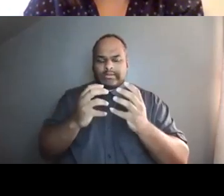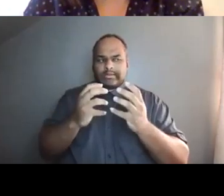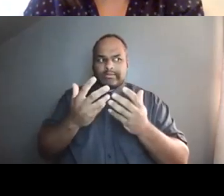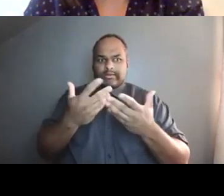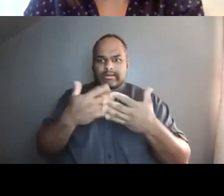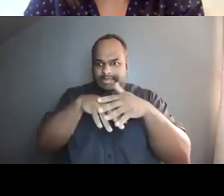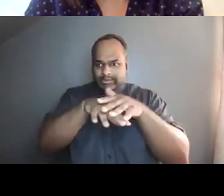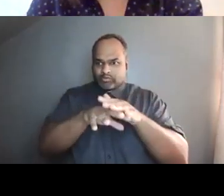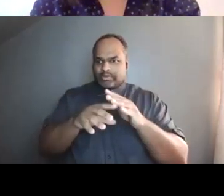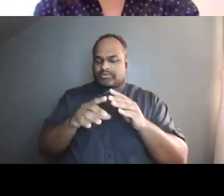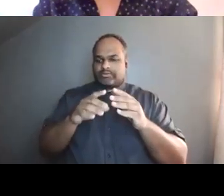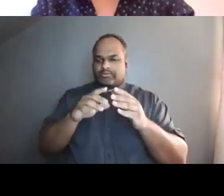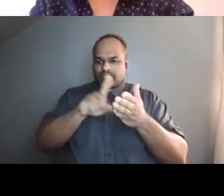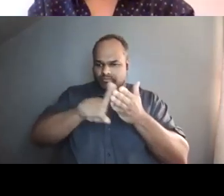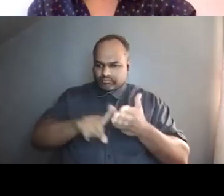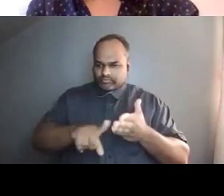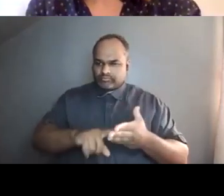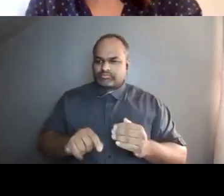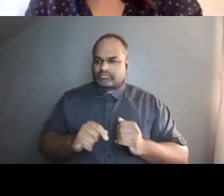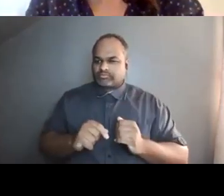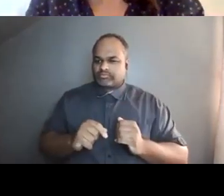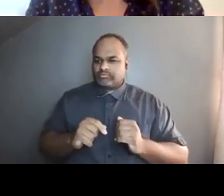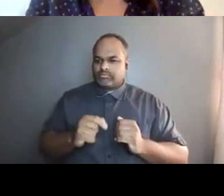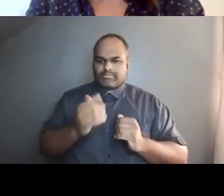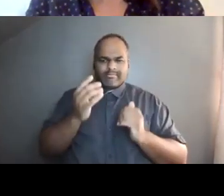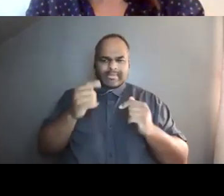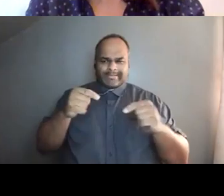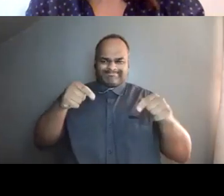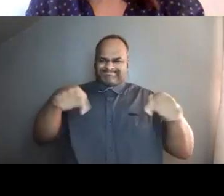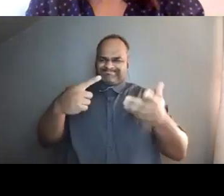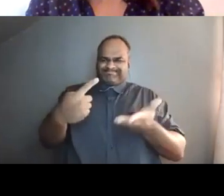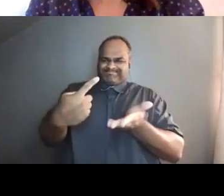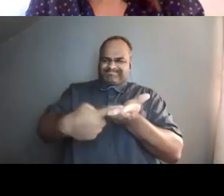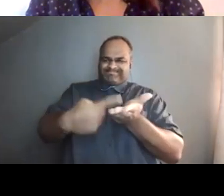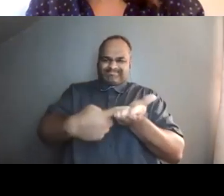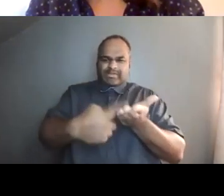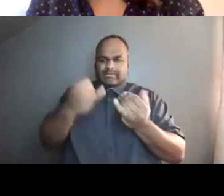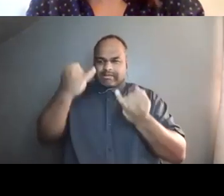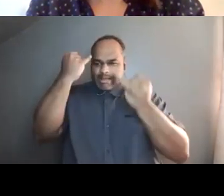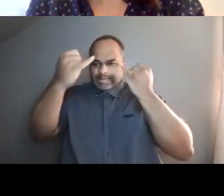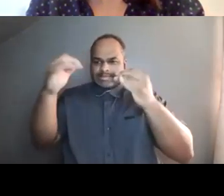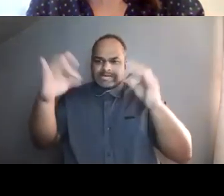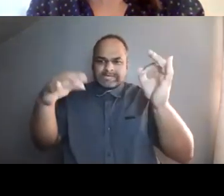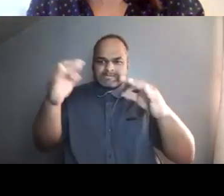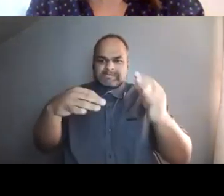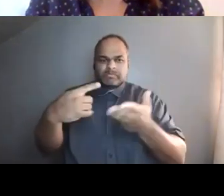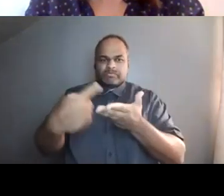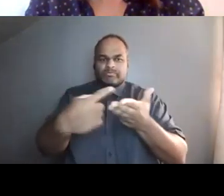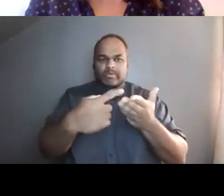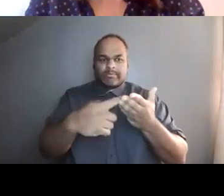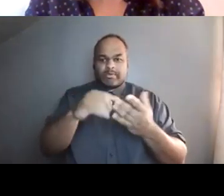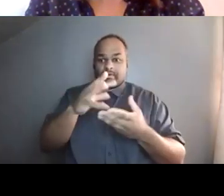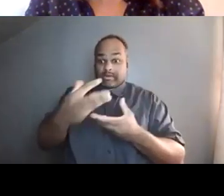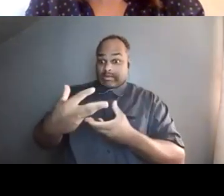Research. And so I'm wondering, how do these discussions and these ideas about inclusion